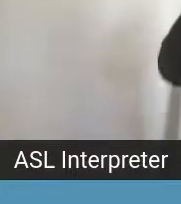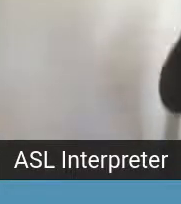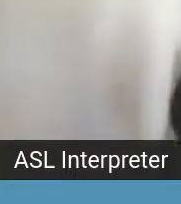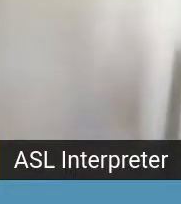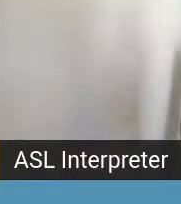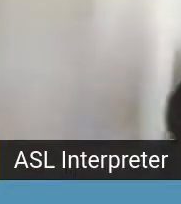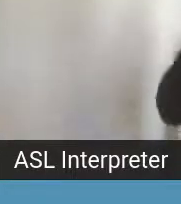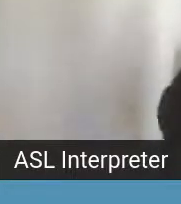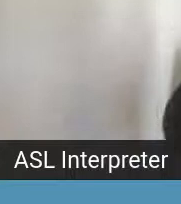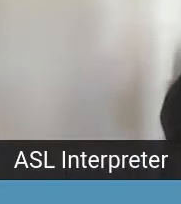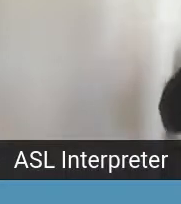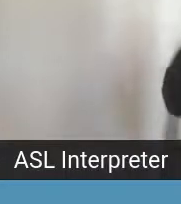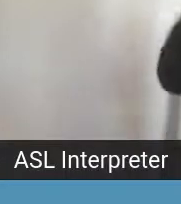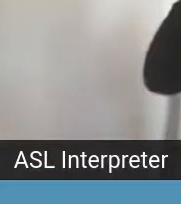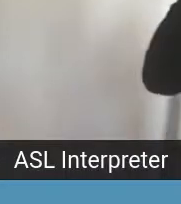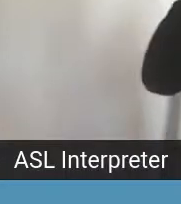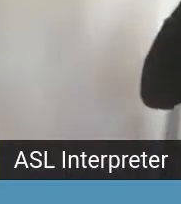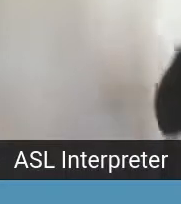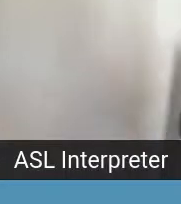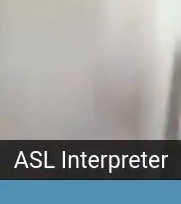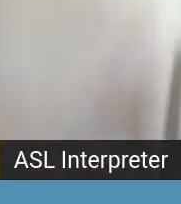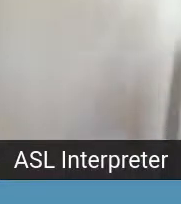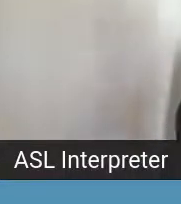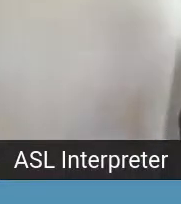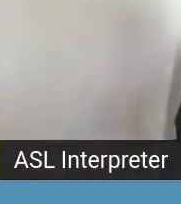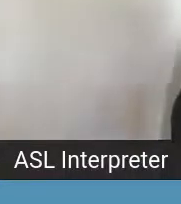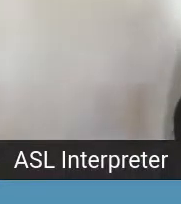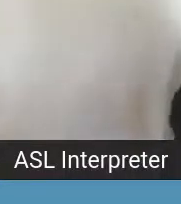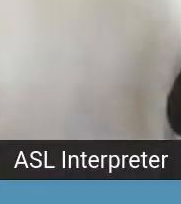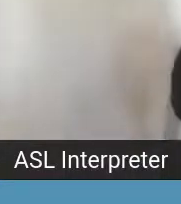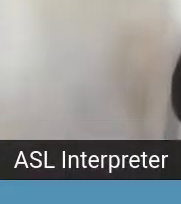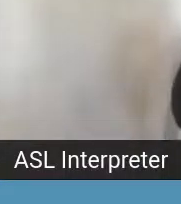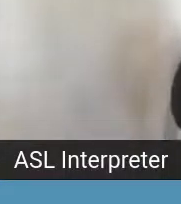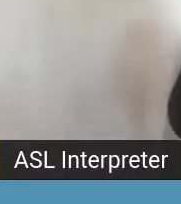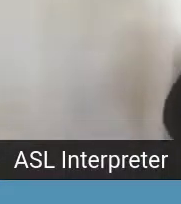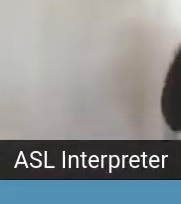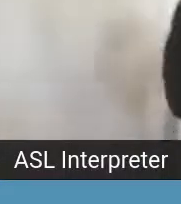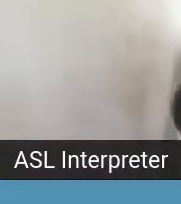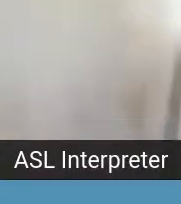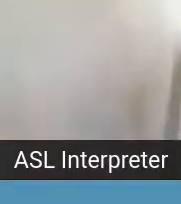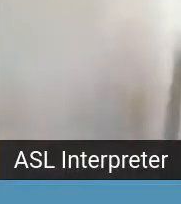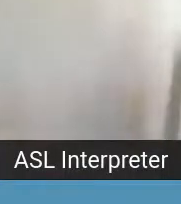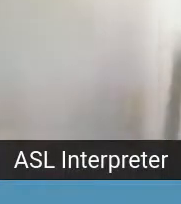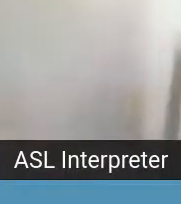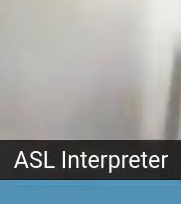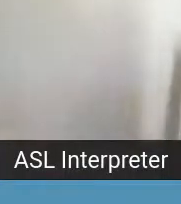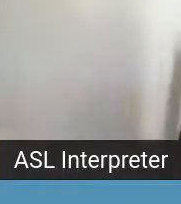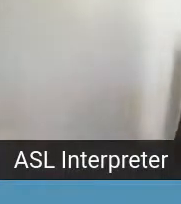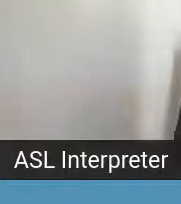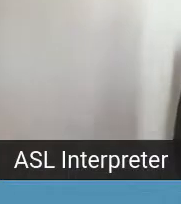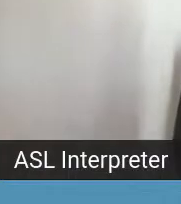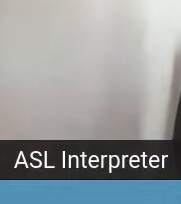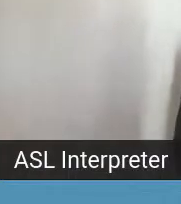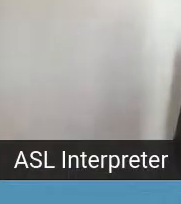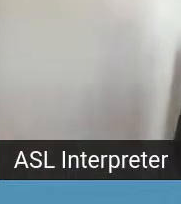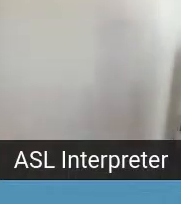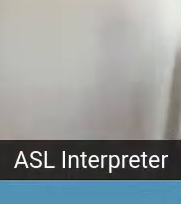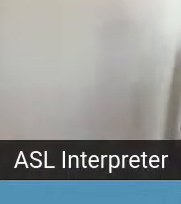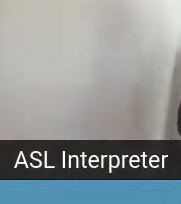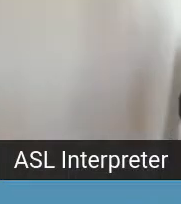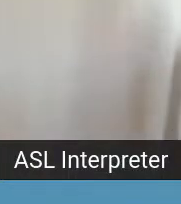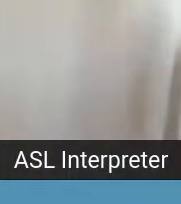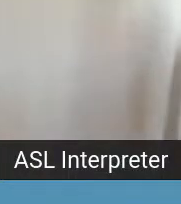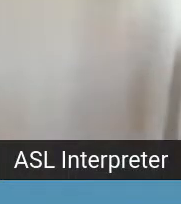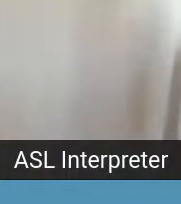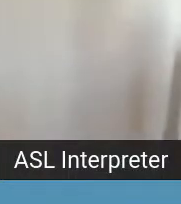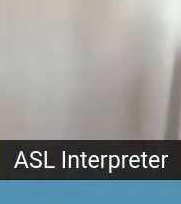of our audience who have been here attending the session about using our analytics to understand audiences, and thank you, Dana, for walking us through